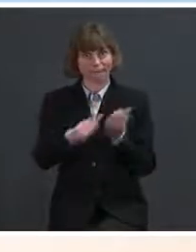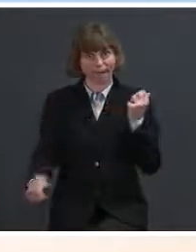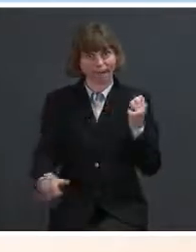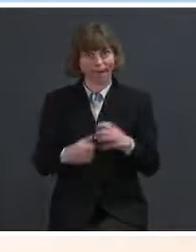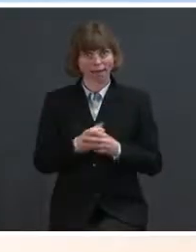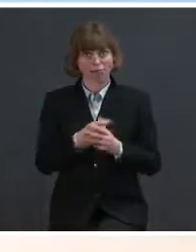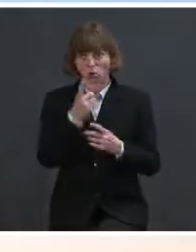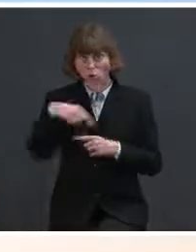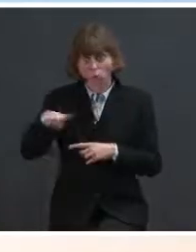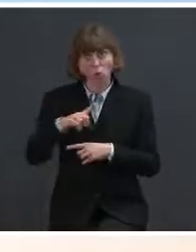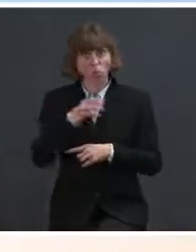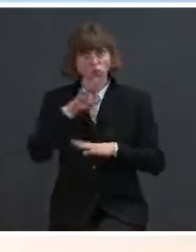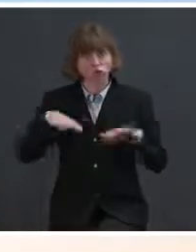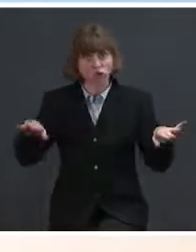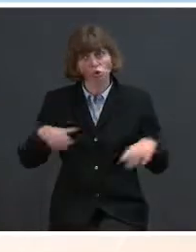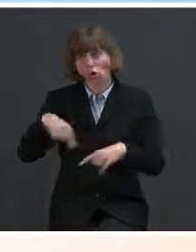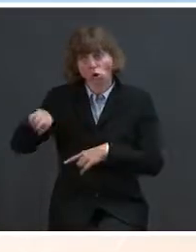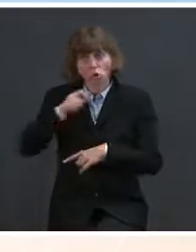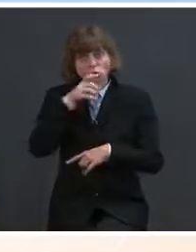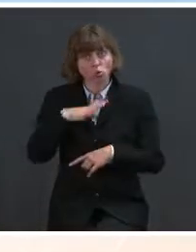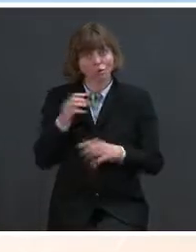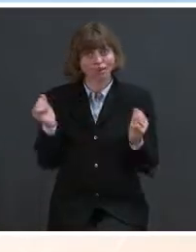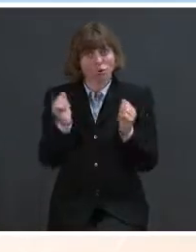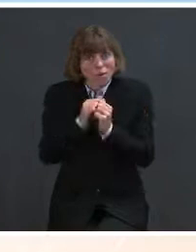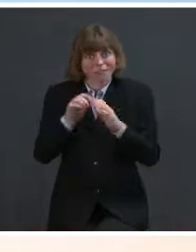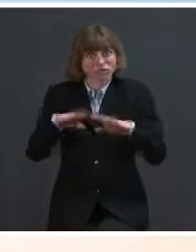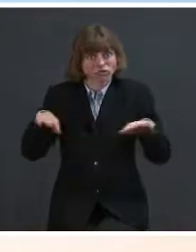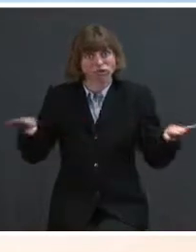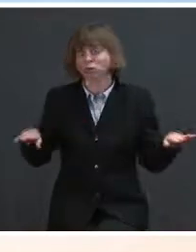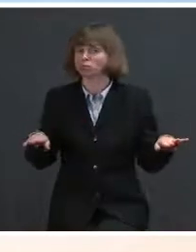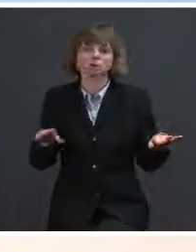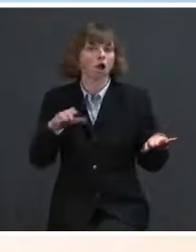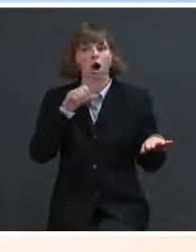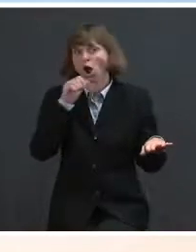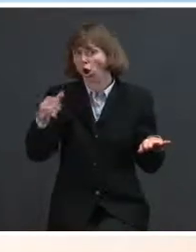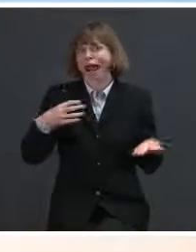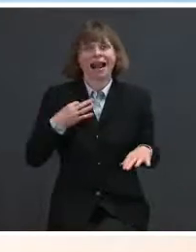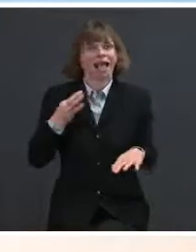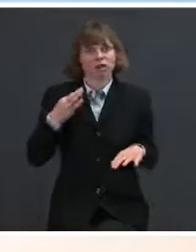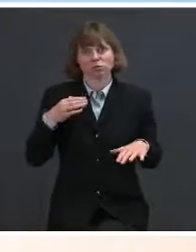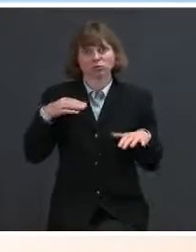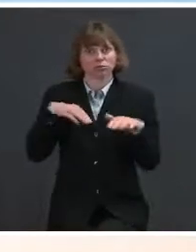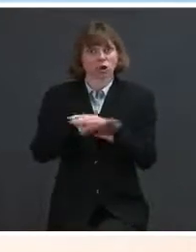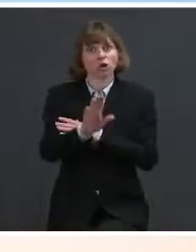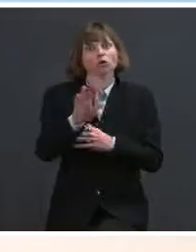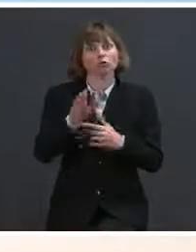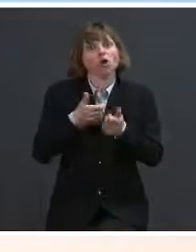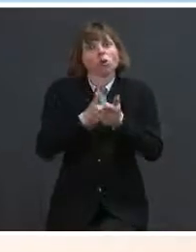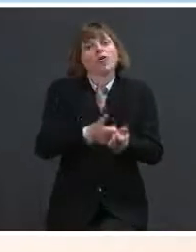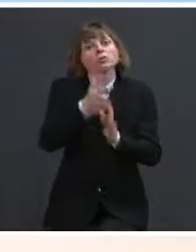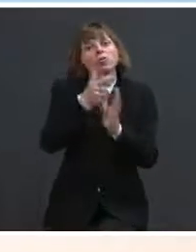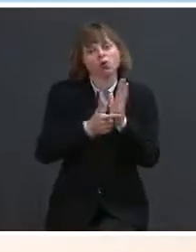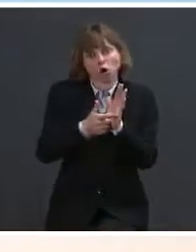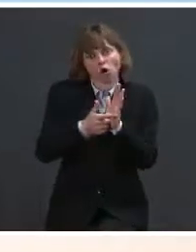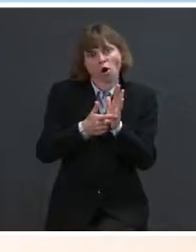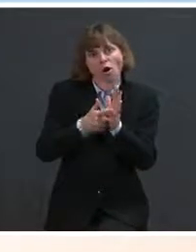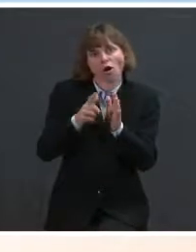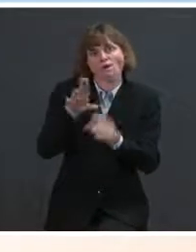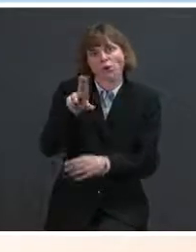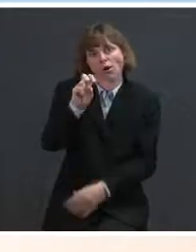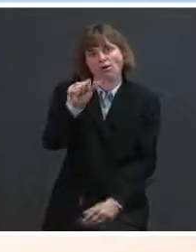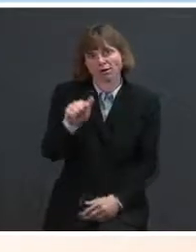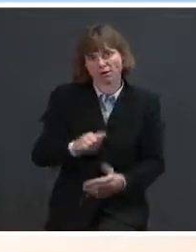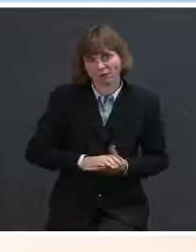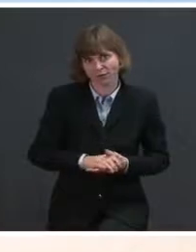bringing children will be eligible under the existing law in the United States of America. He said that was number one, and then he went on to describe root causes